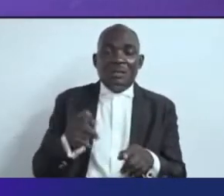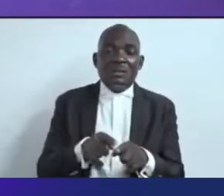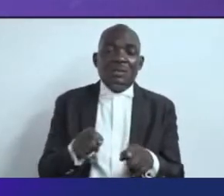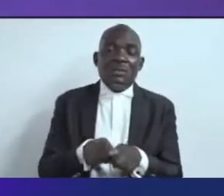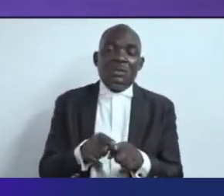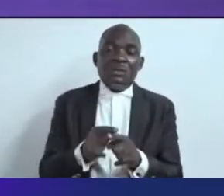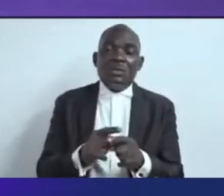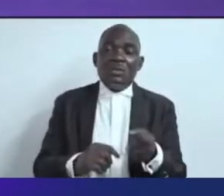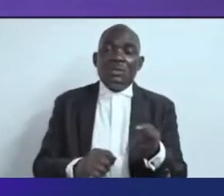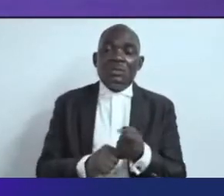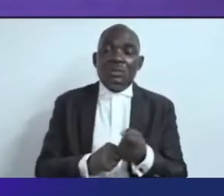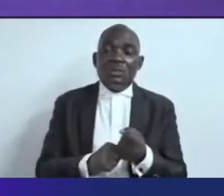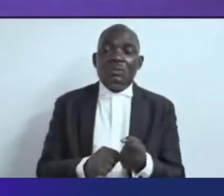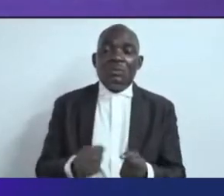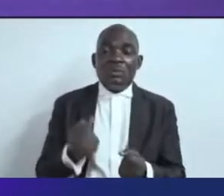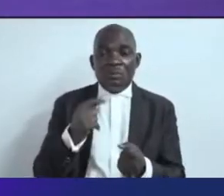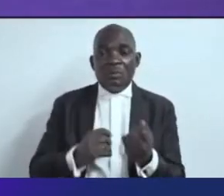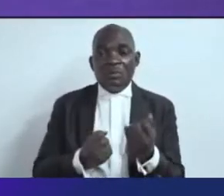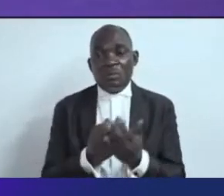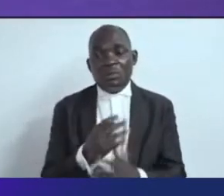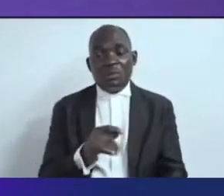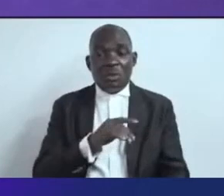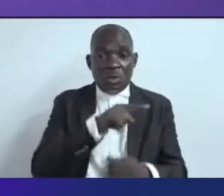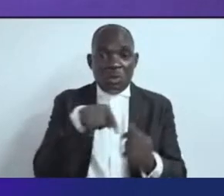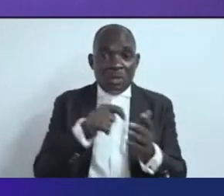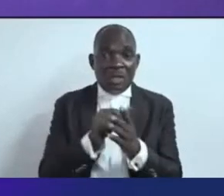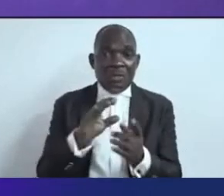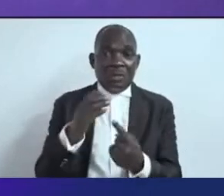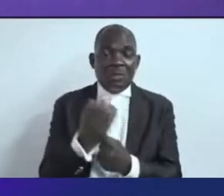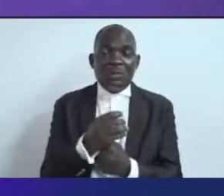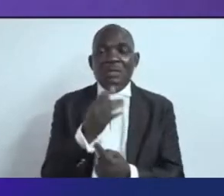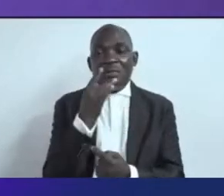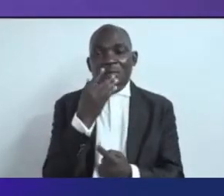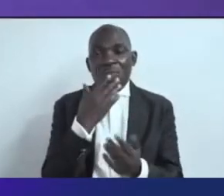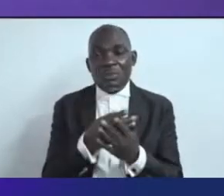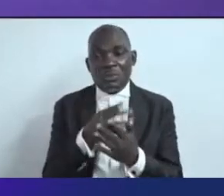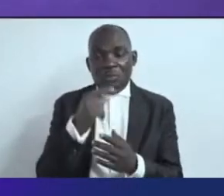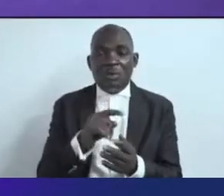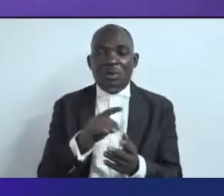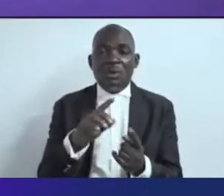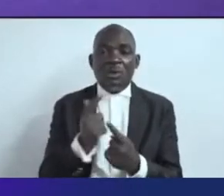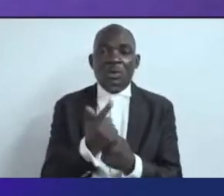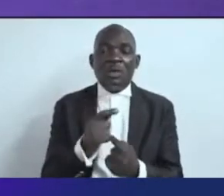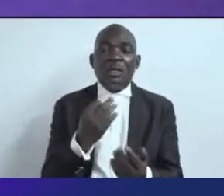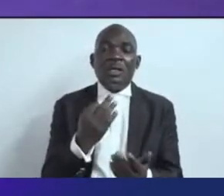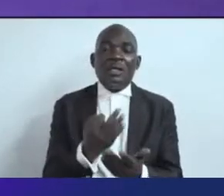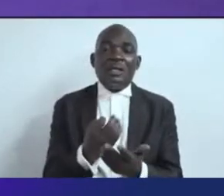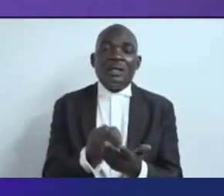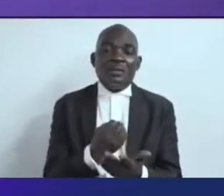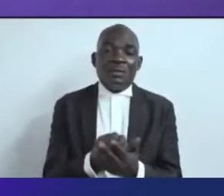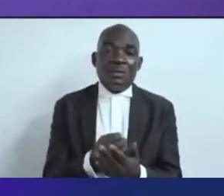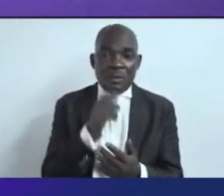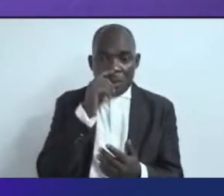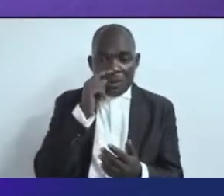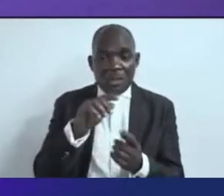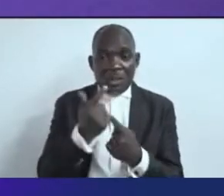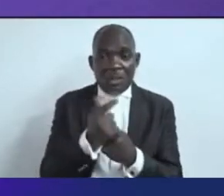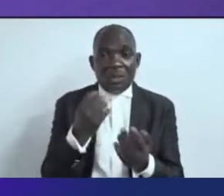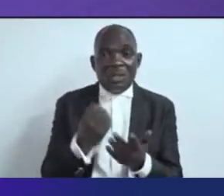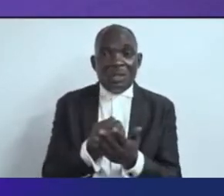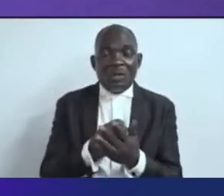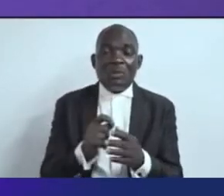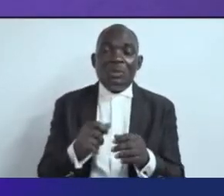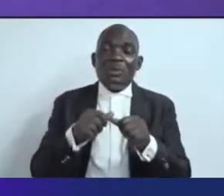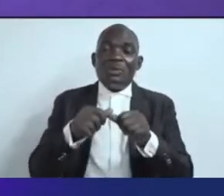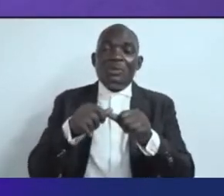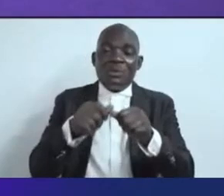been supportive of growth. These conditions are favorable for the domestic economy. The domestic economy